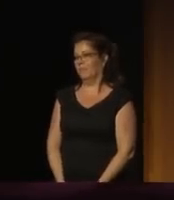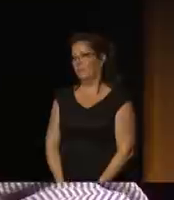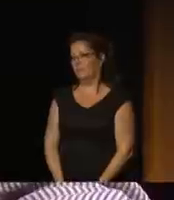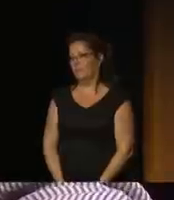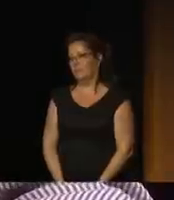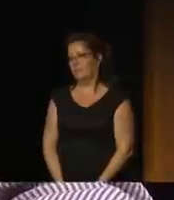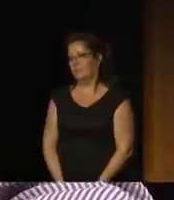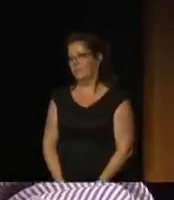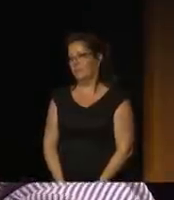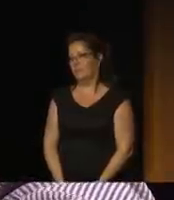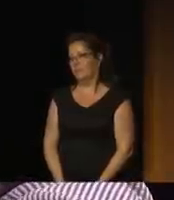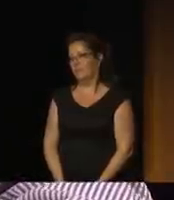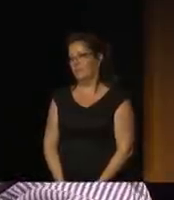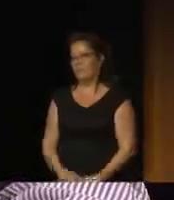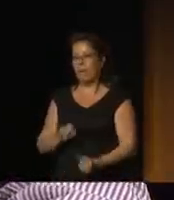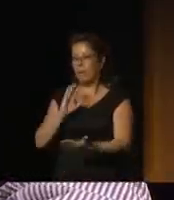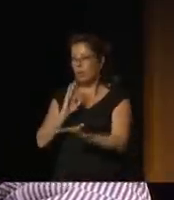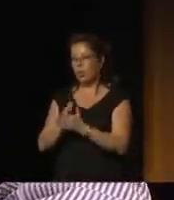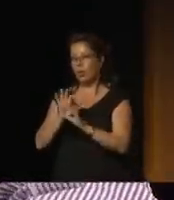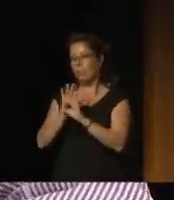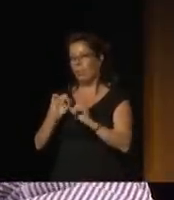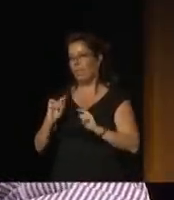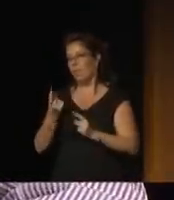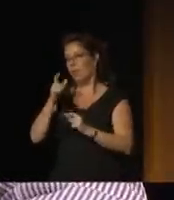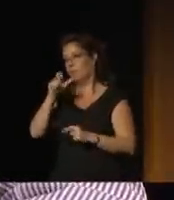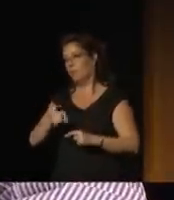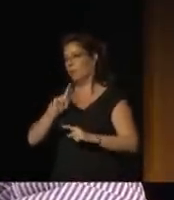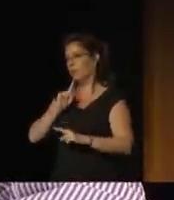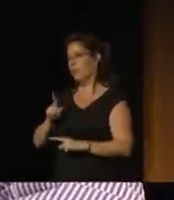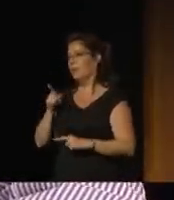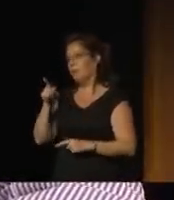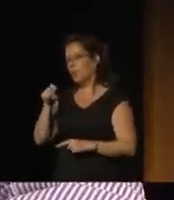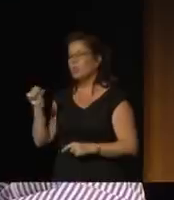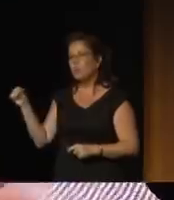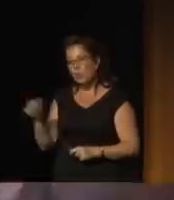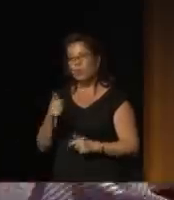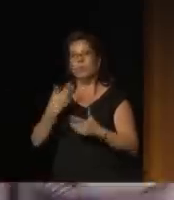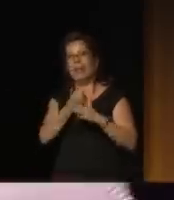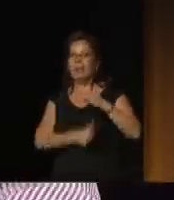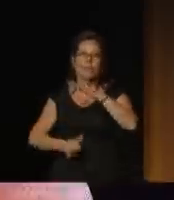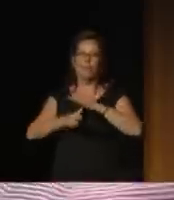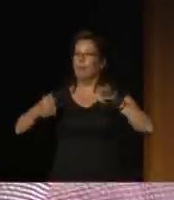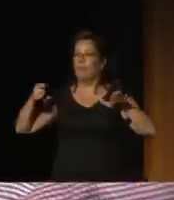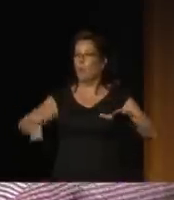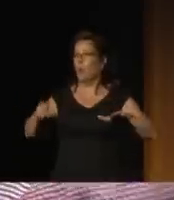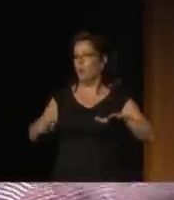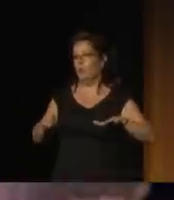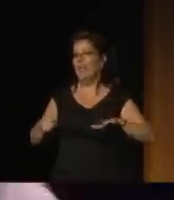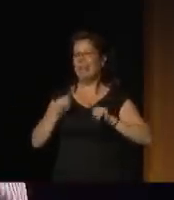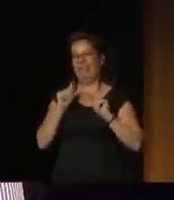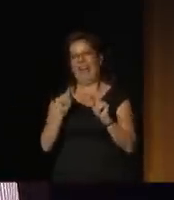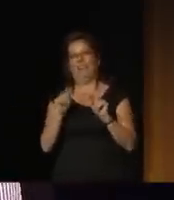And I'm not the first person to say this, but, you know, like, you do belong on the Supreme Court, and that would be fantastic, right?